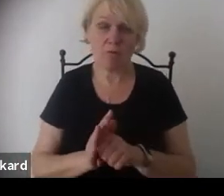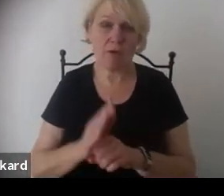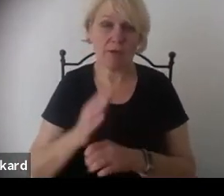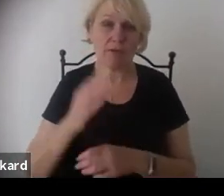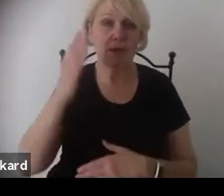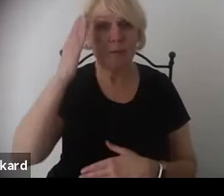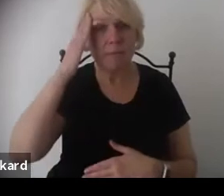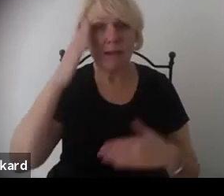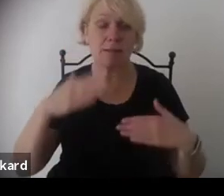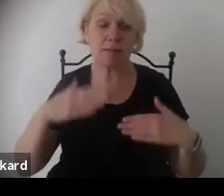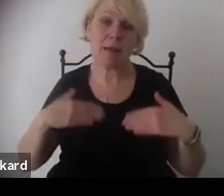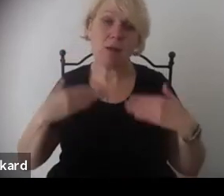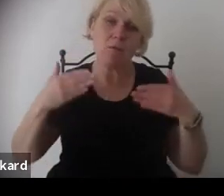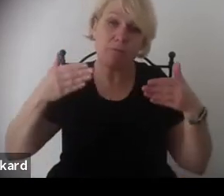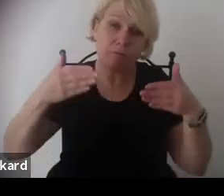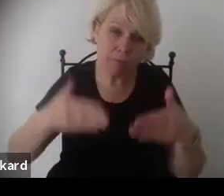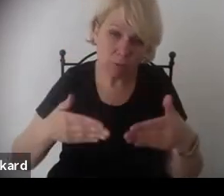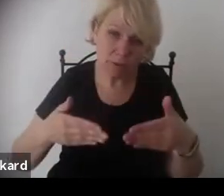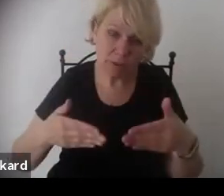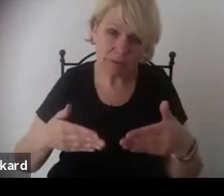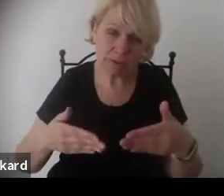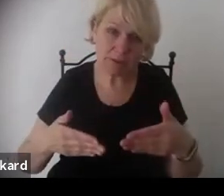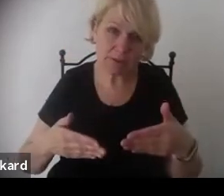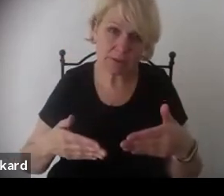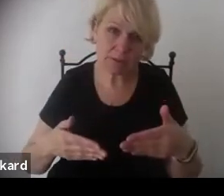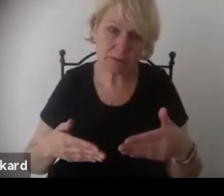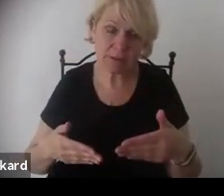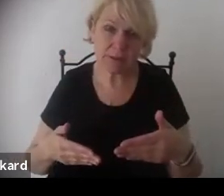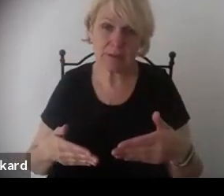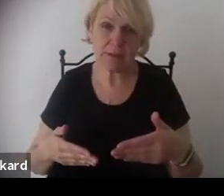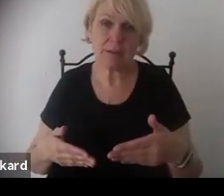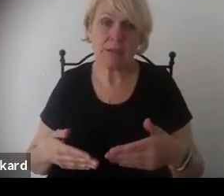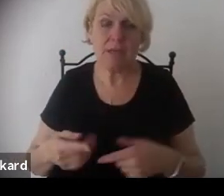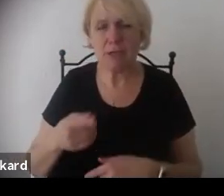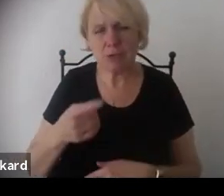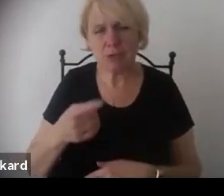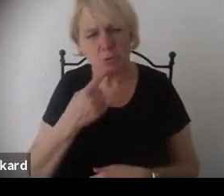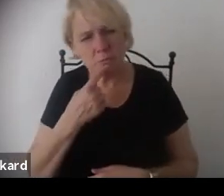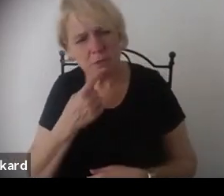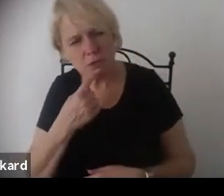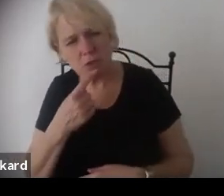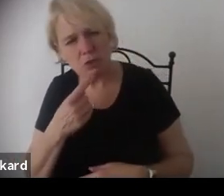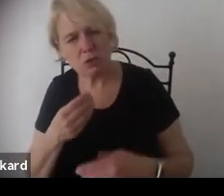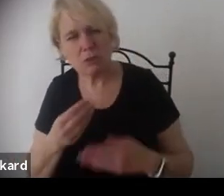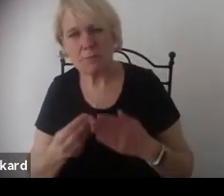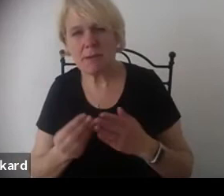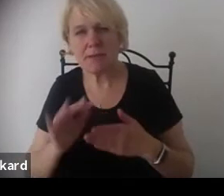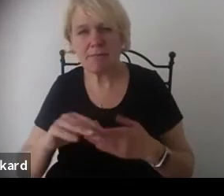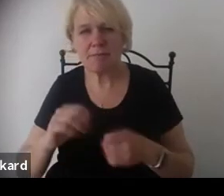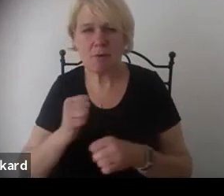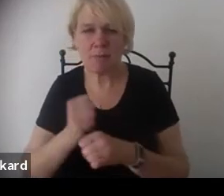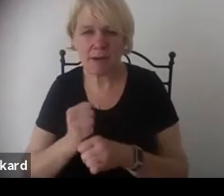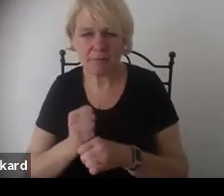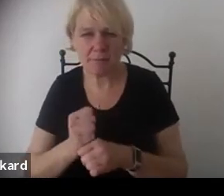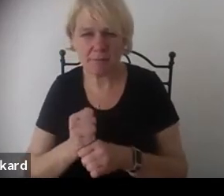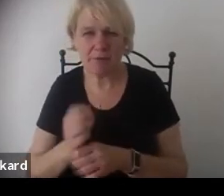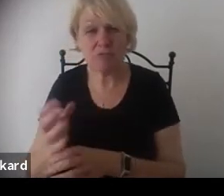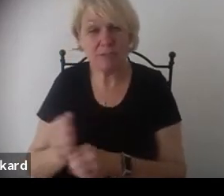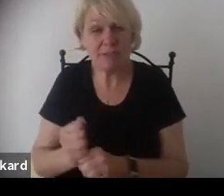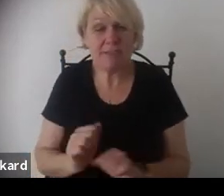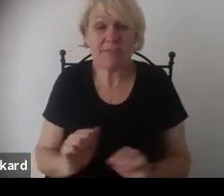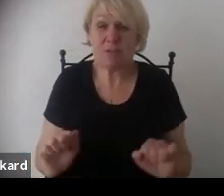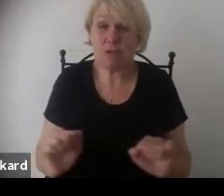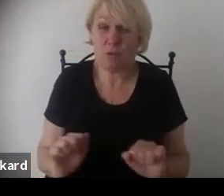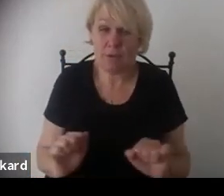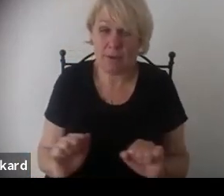about the government funding coming in, but that's been earmarked but not necessarily landed with you. Then you have COVID, which in itself has its